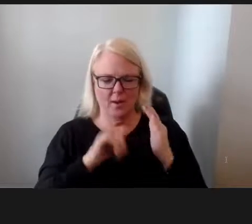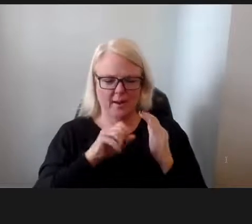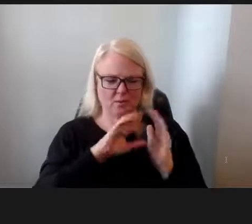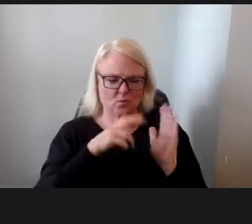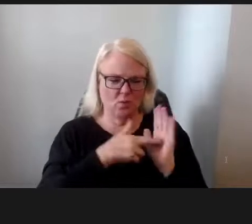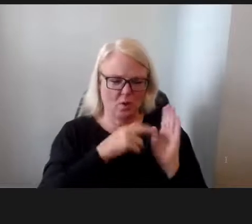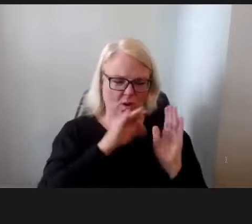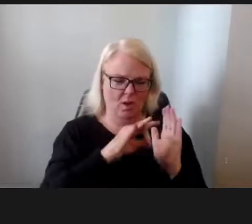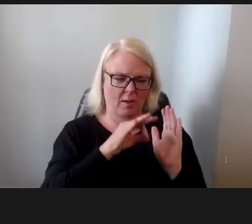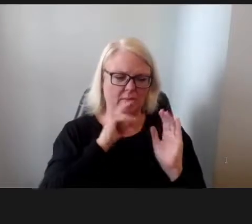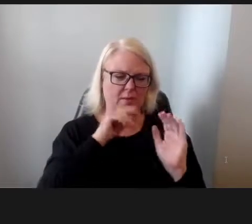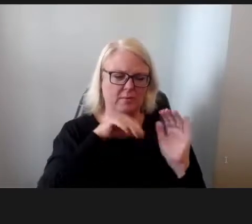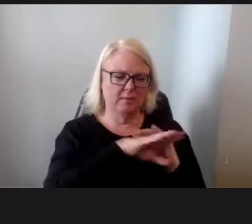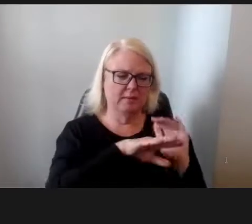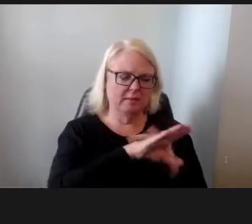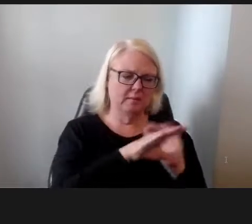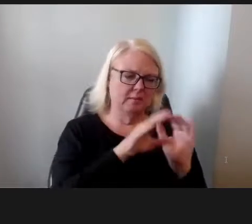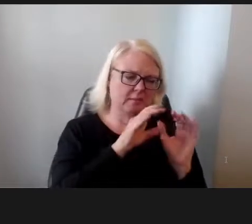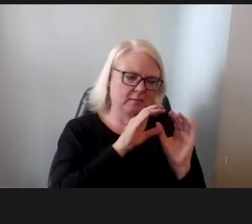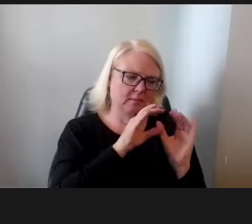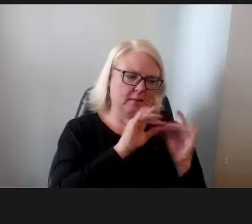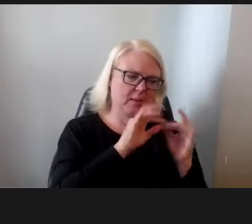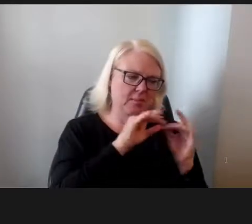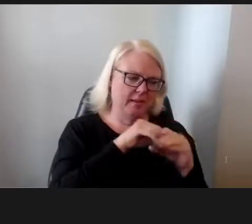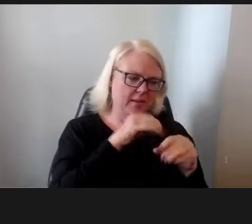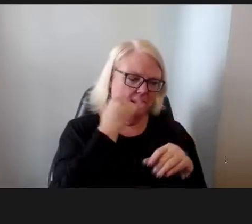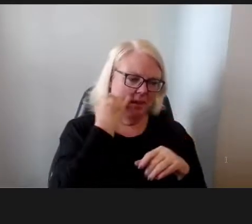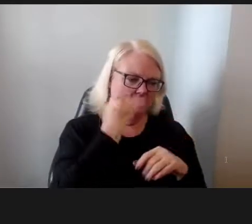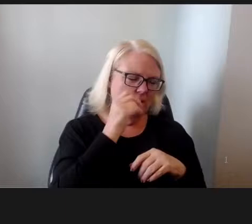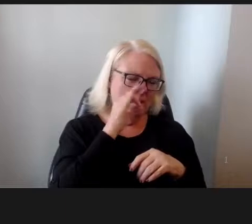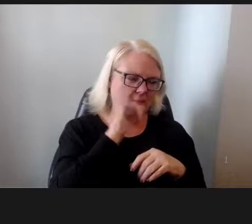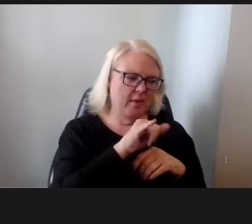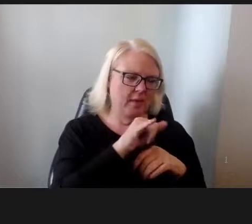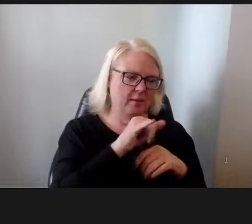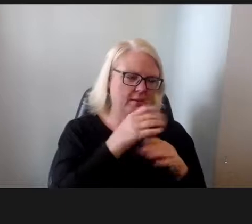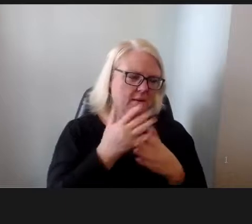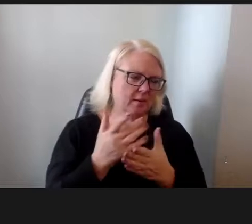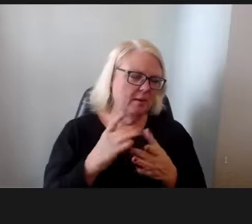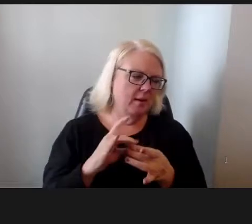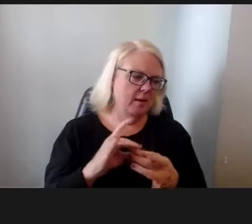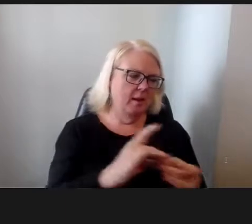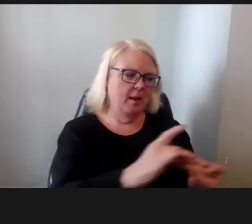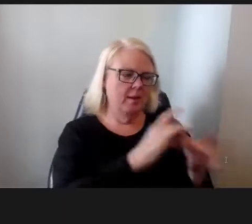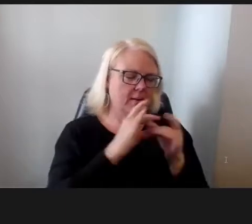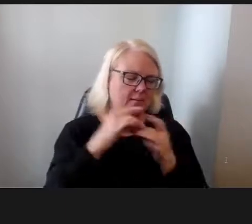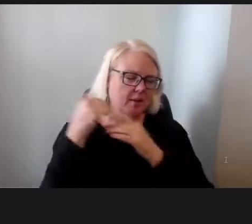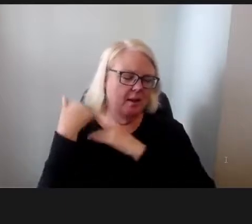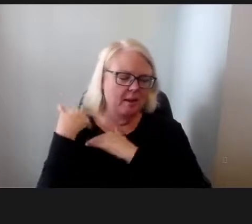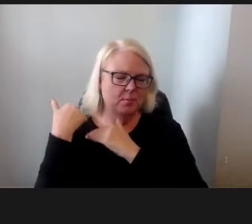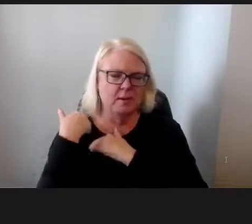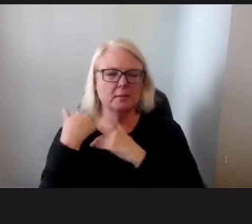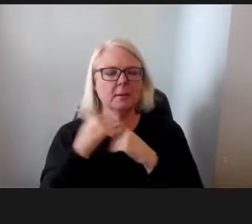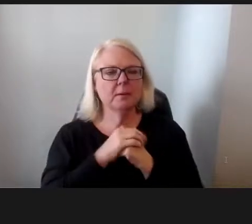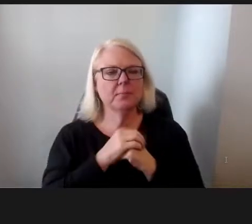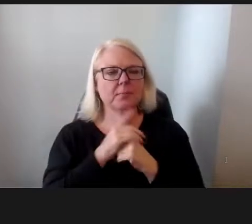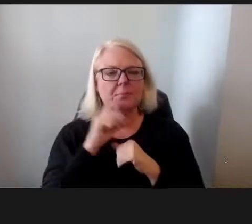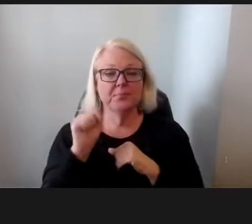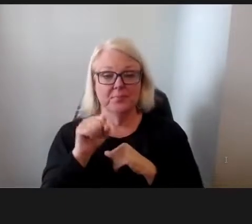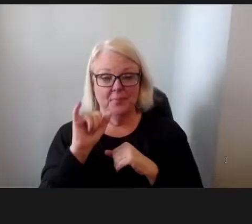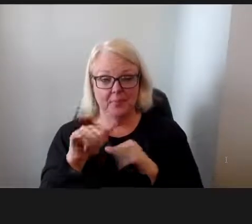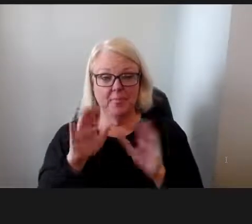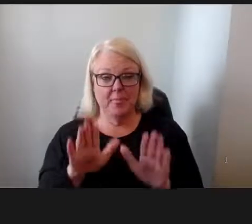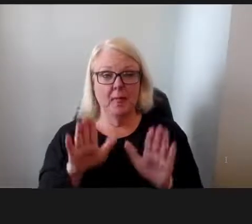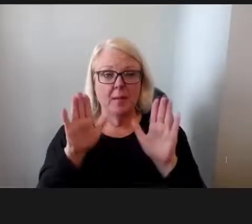official accessibility statement in the idea of collective accountability? Yes, these are